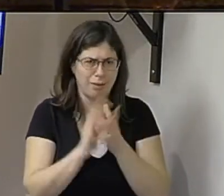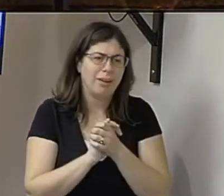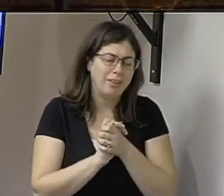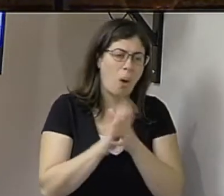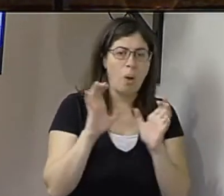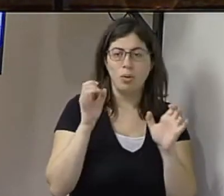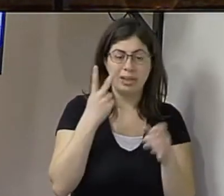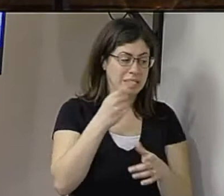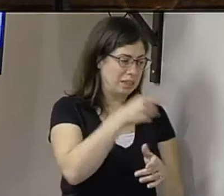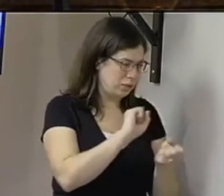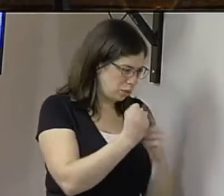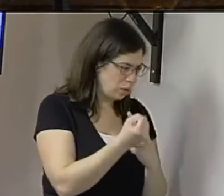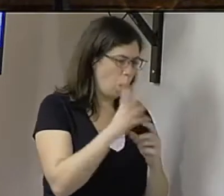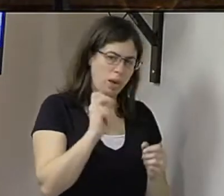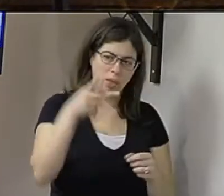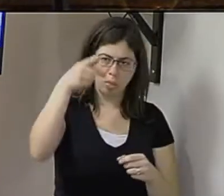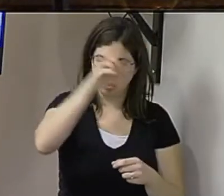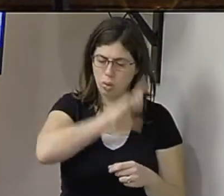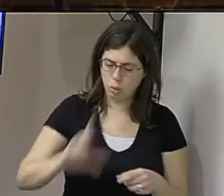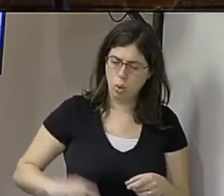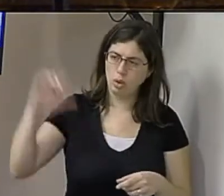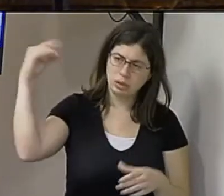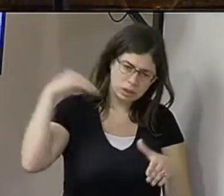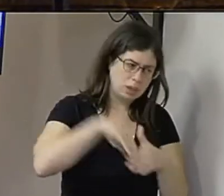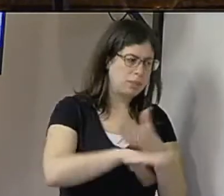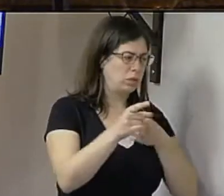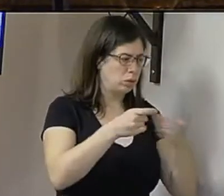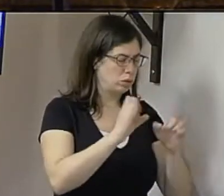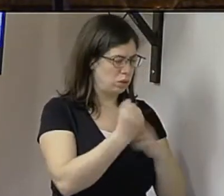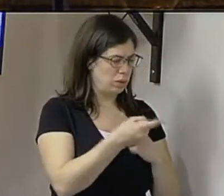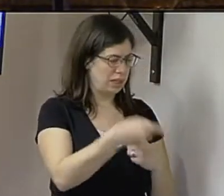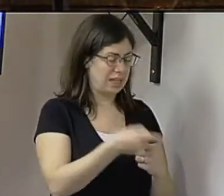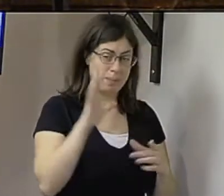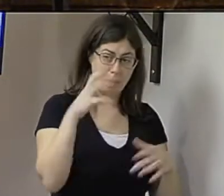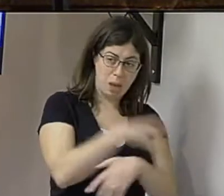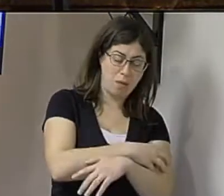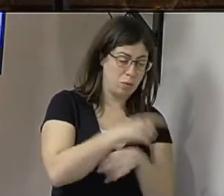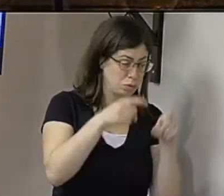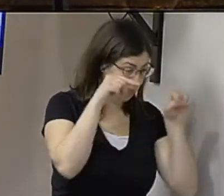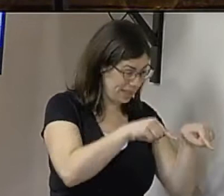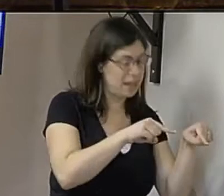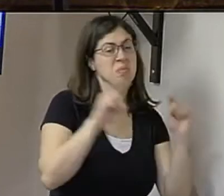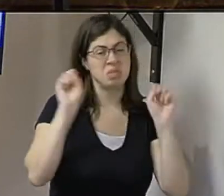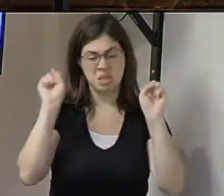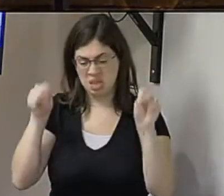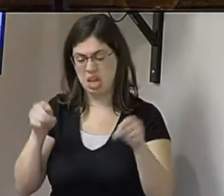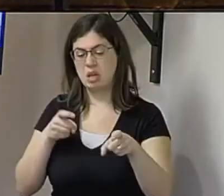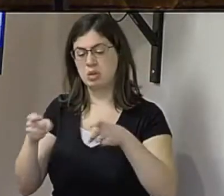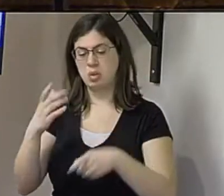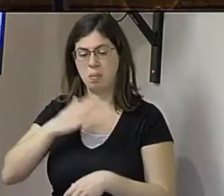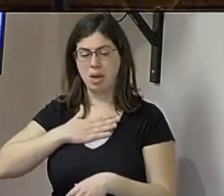okay, the Lord came through here, right? If the Lord is powerful enough to make something happen in this situation, I'm pretty sure the Lord's able to handle a